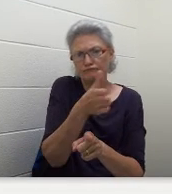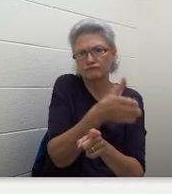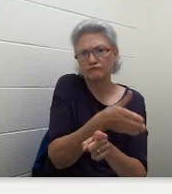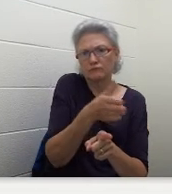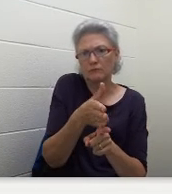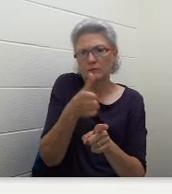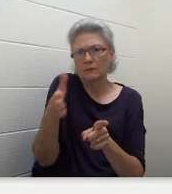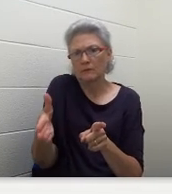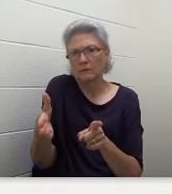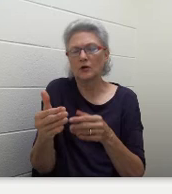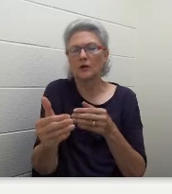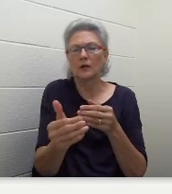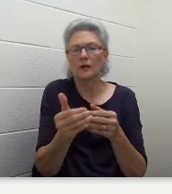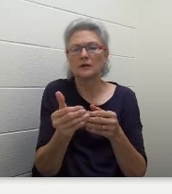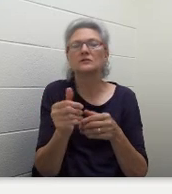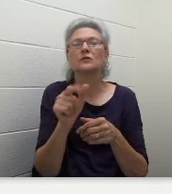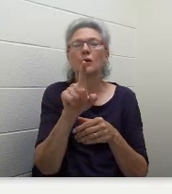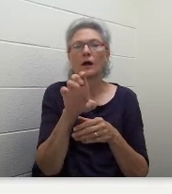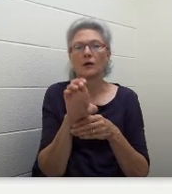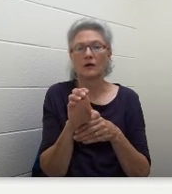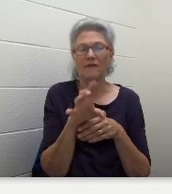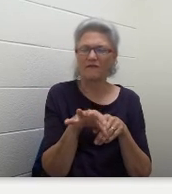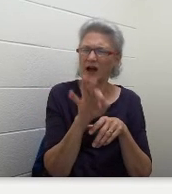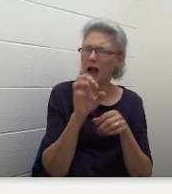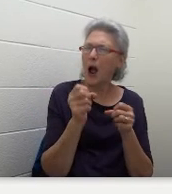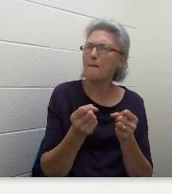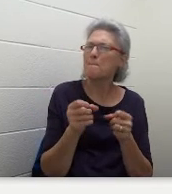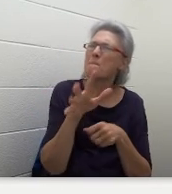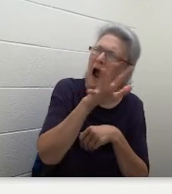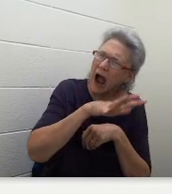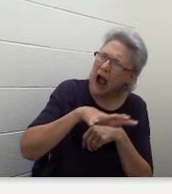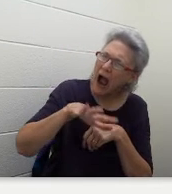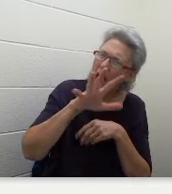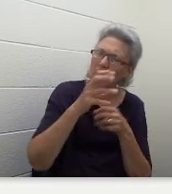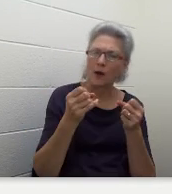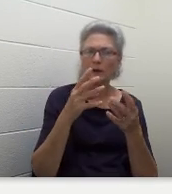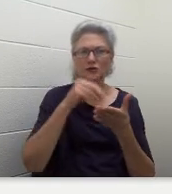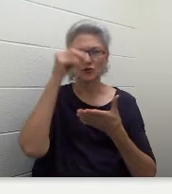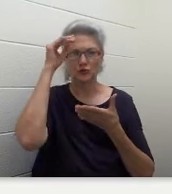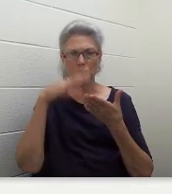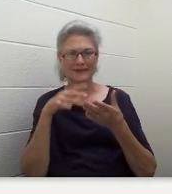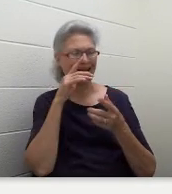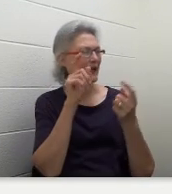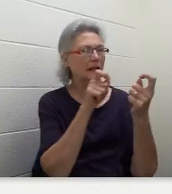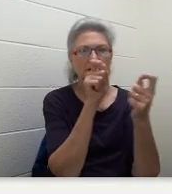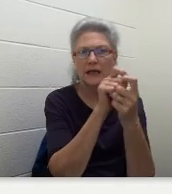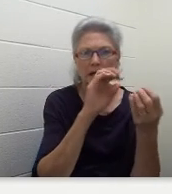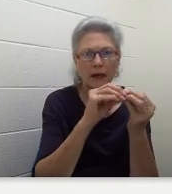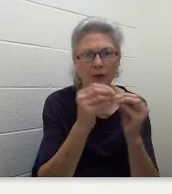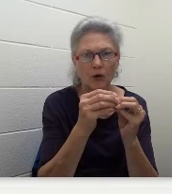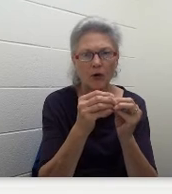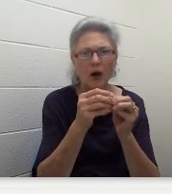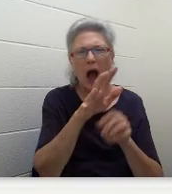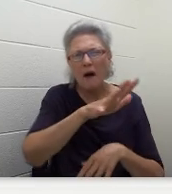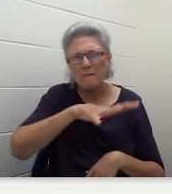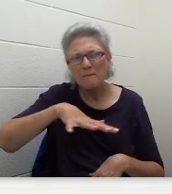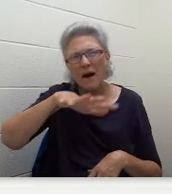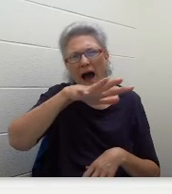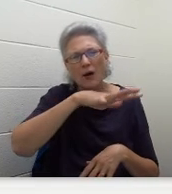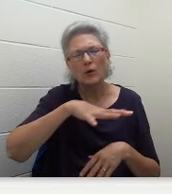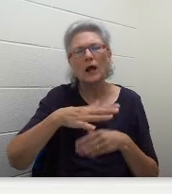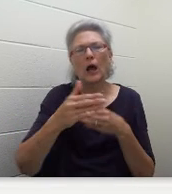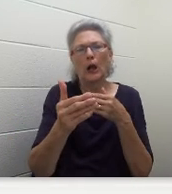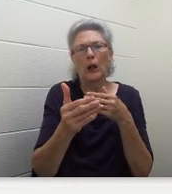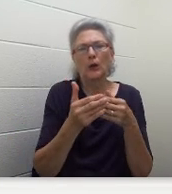find out about how many students there are. So they're not looking for the exact number, they're looking for a